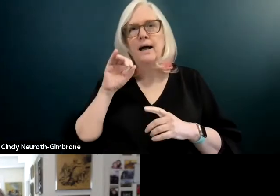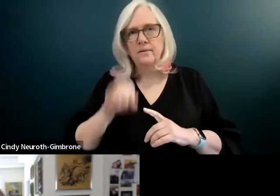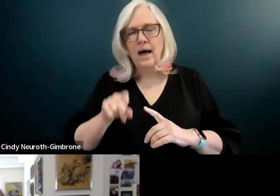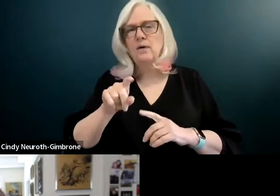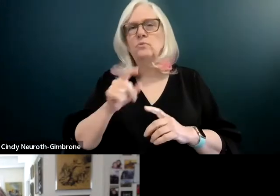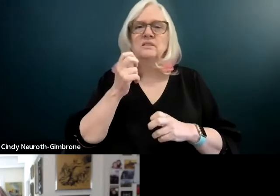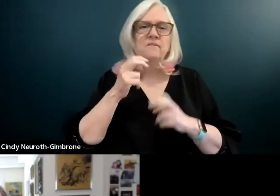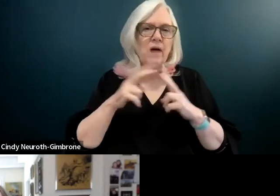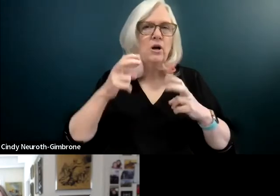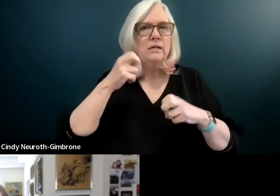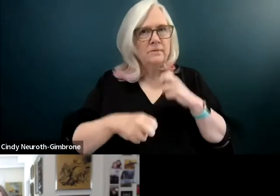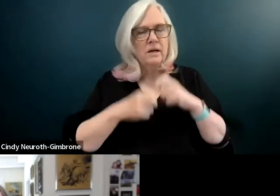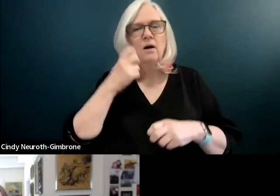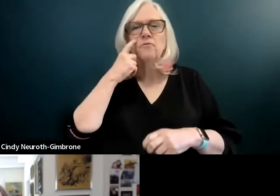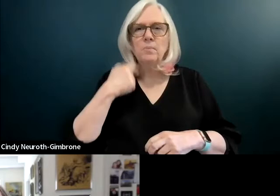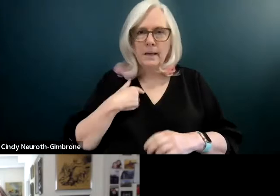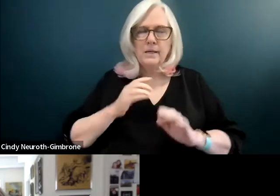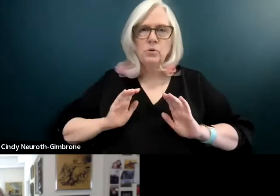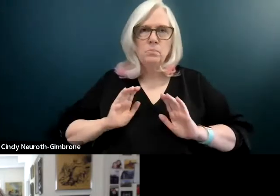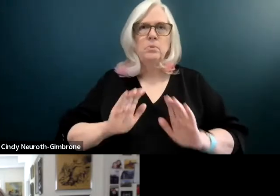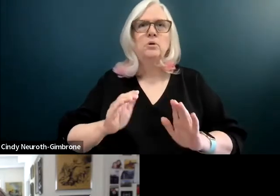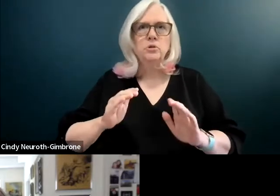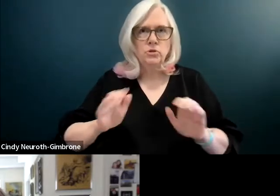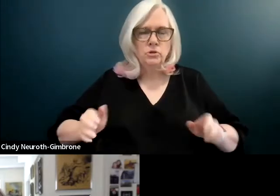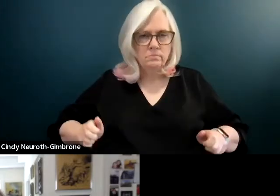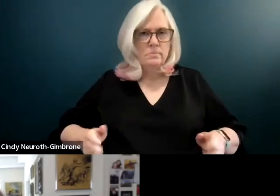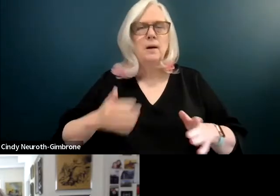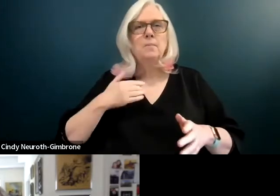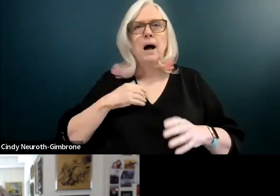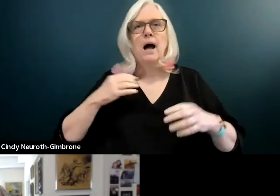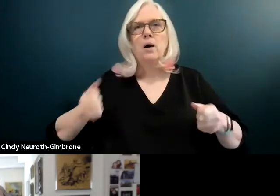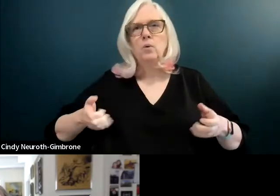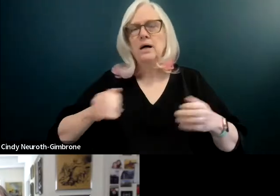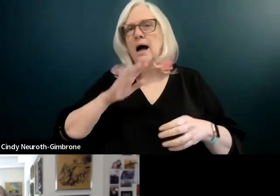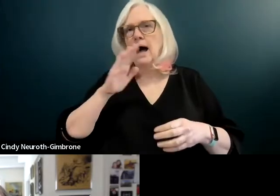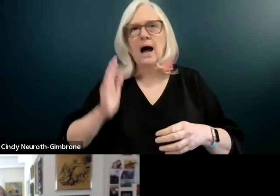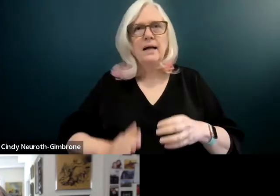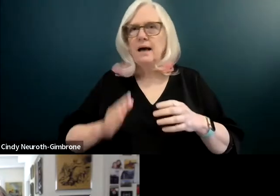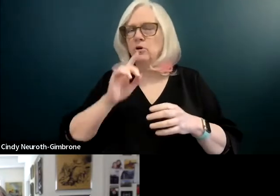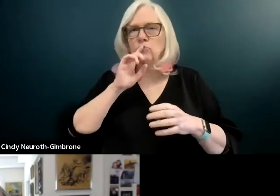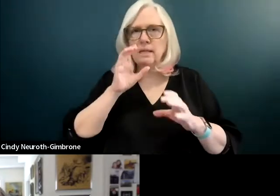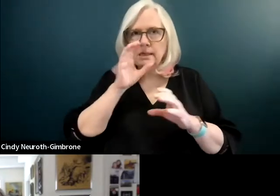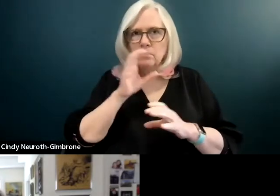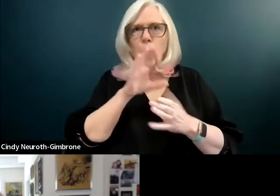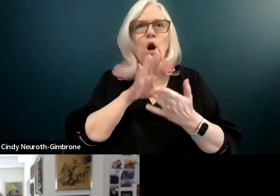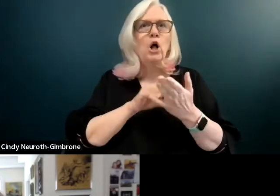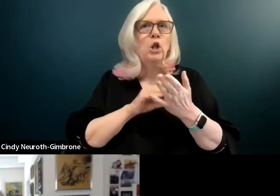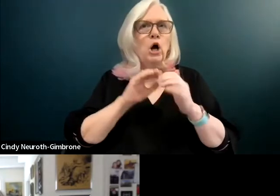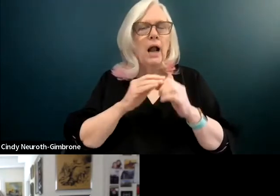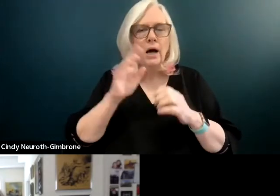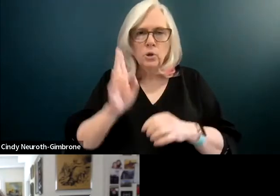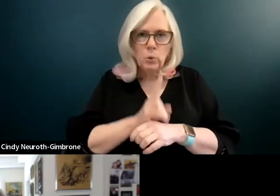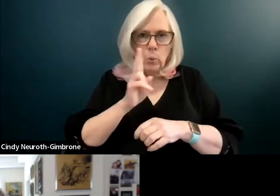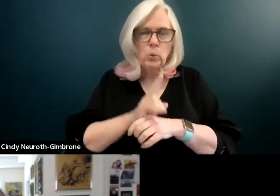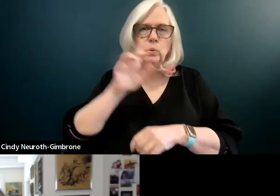wheelchair. And honestly, I've never really explored and learned how to use libraries the way I would like